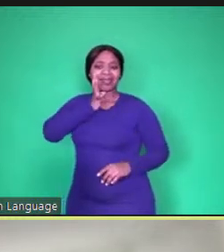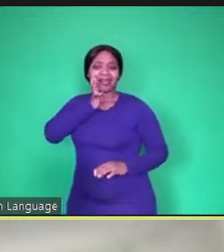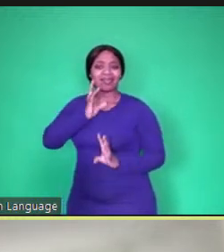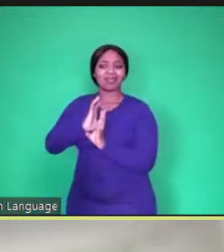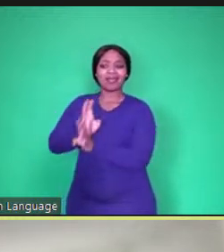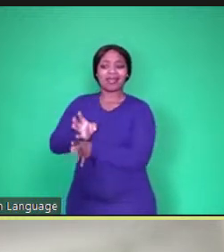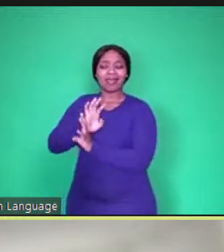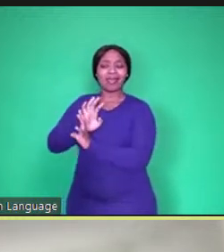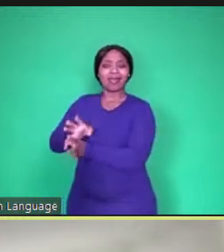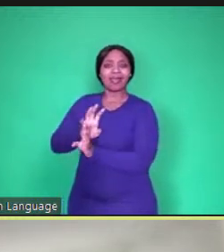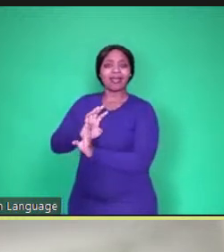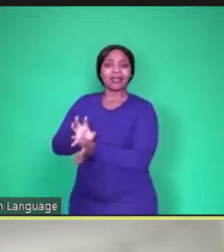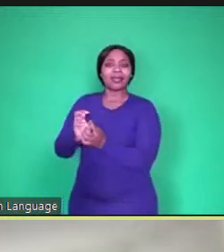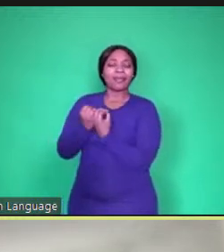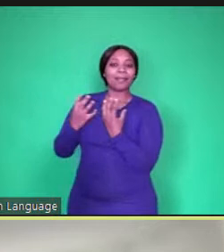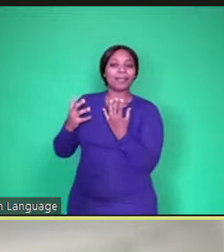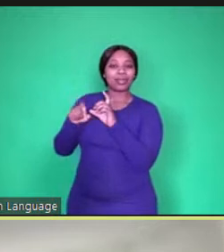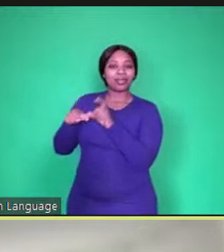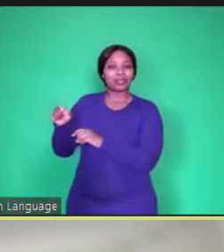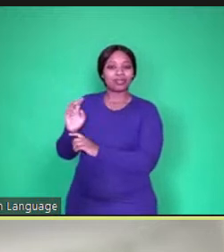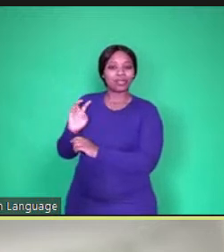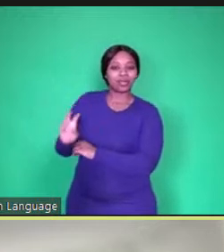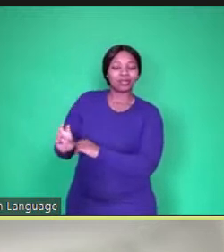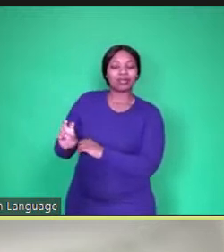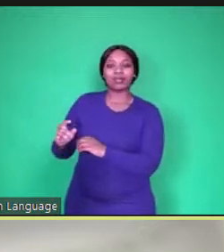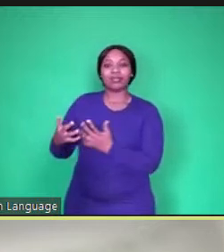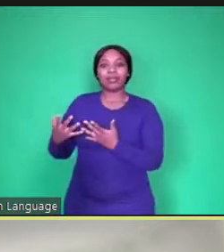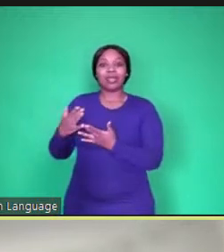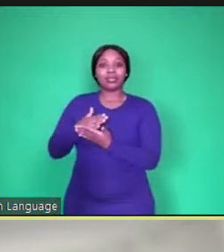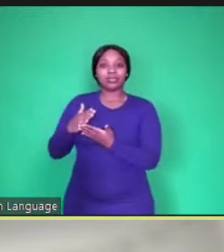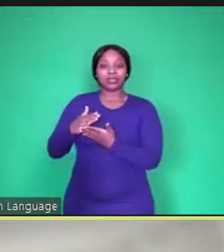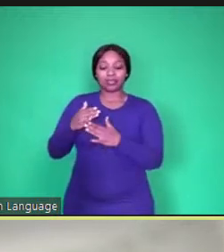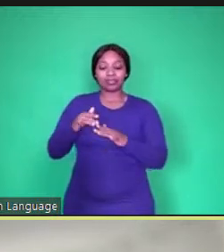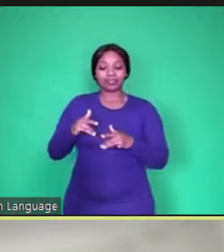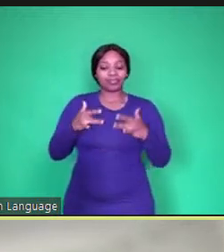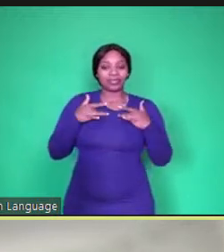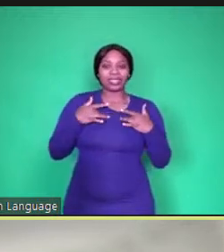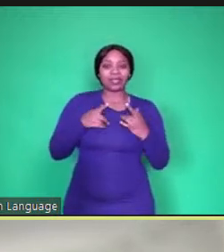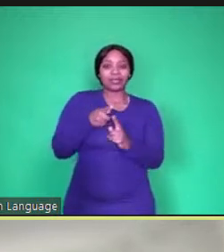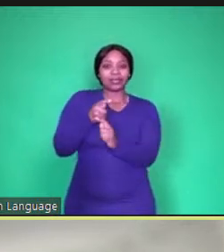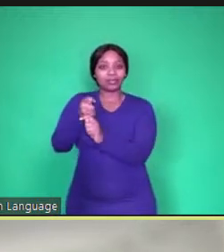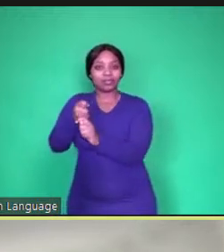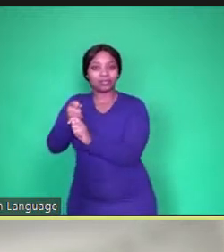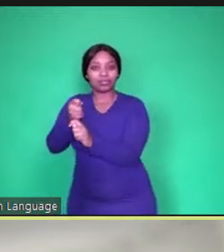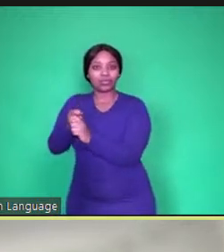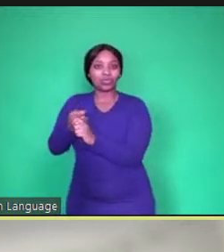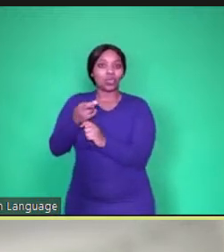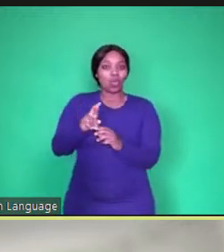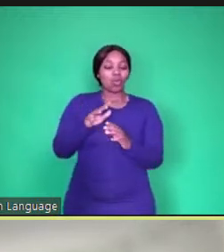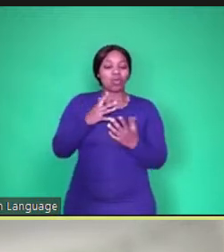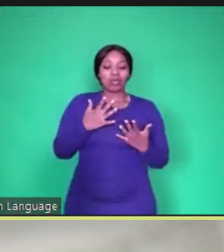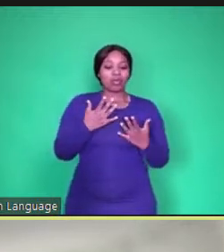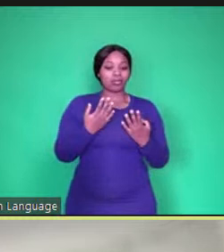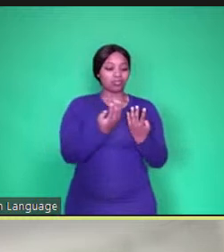often having to stay in an informal settlement or in a backyard shack, actually far away